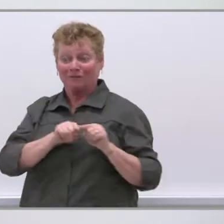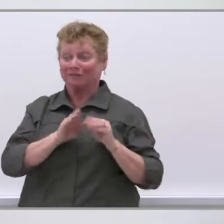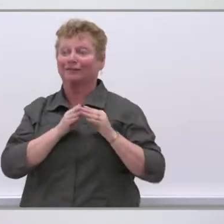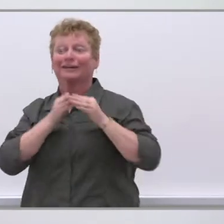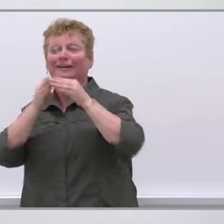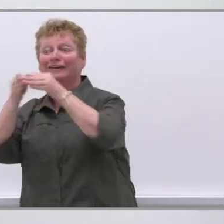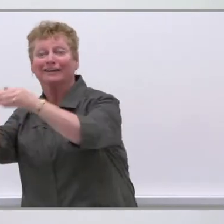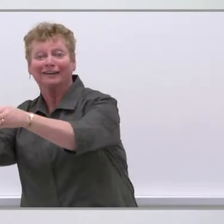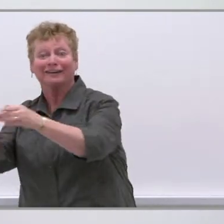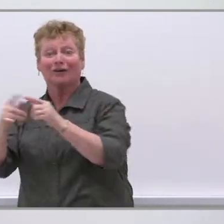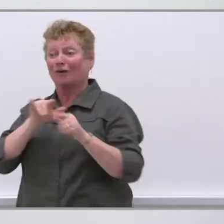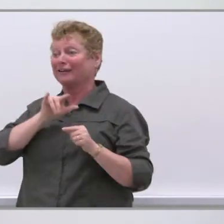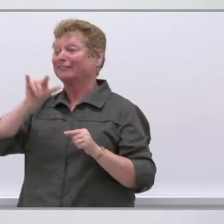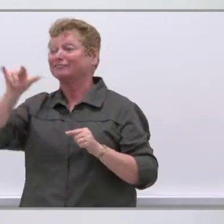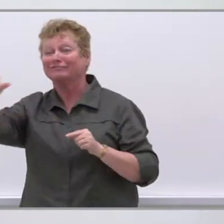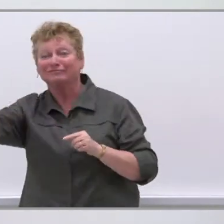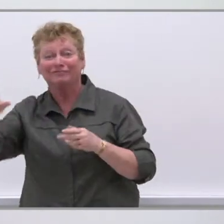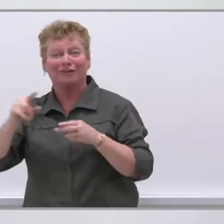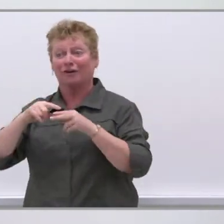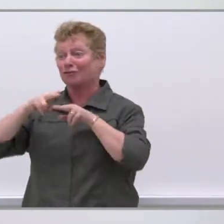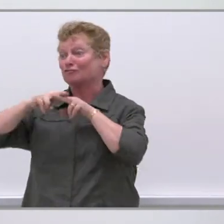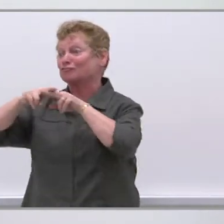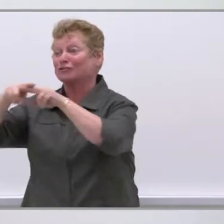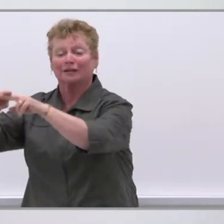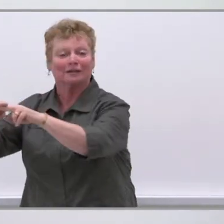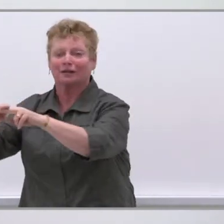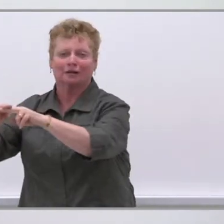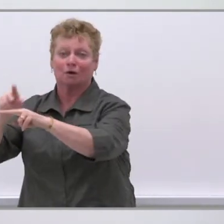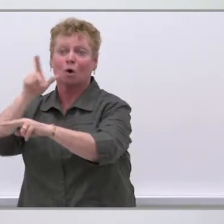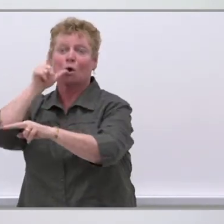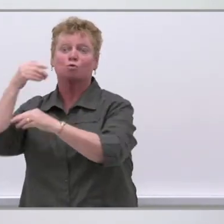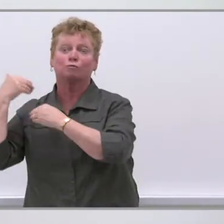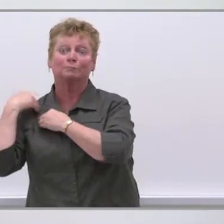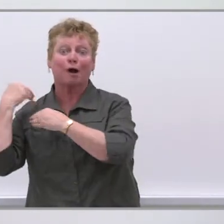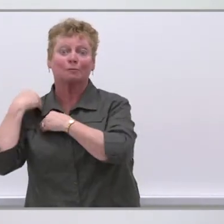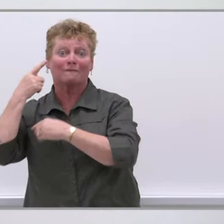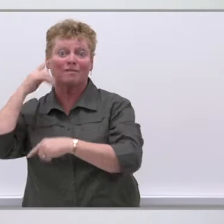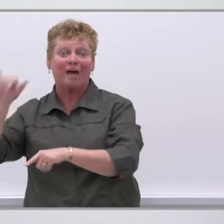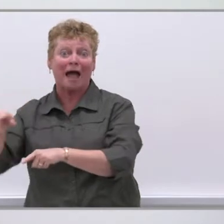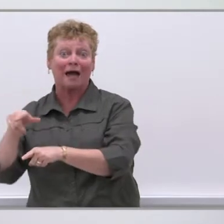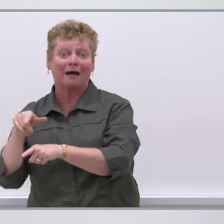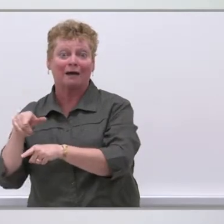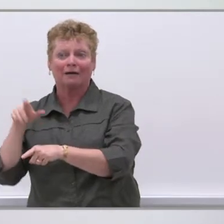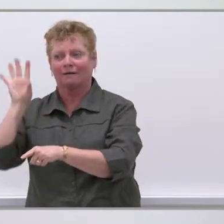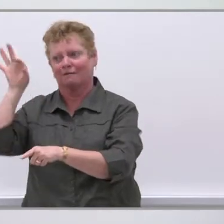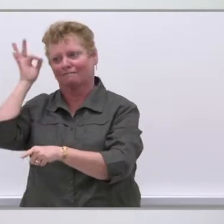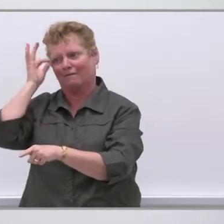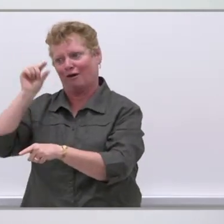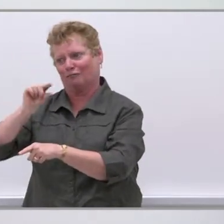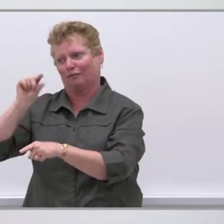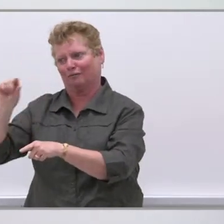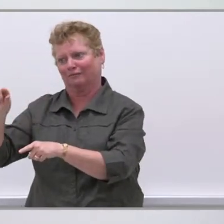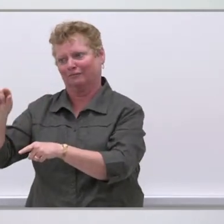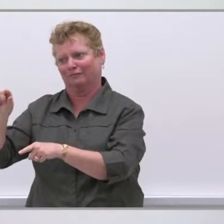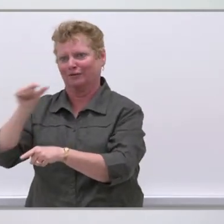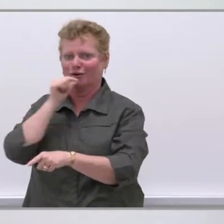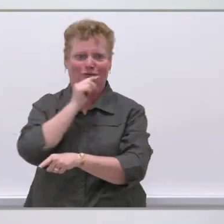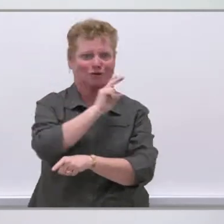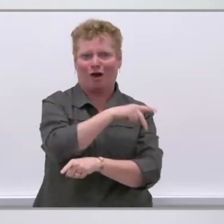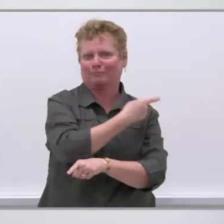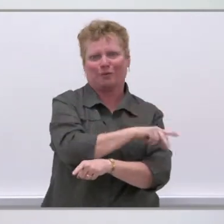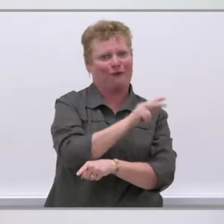under the federal government. They're in charge of those. So